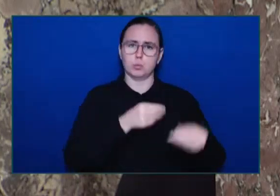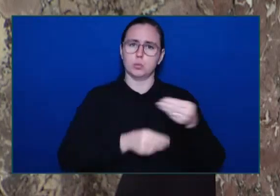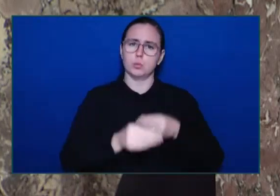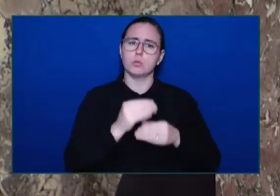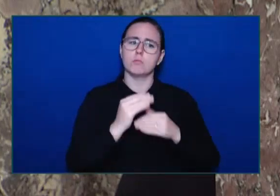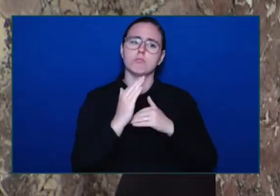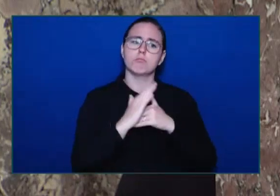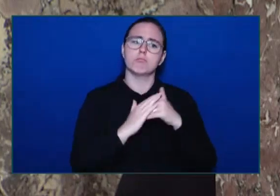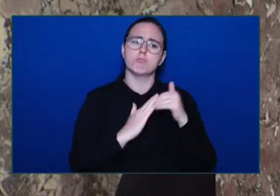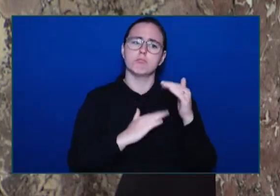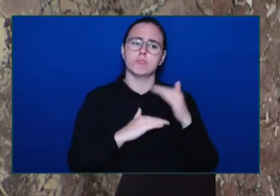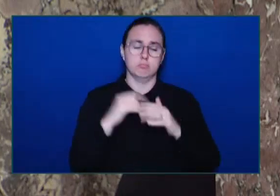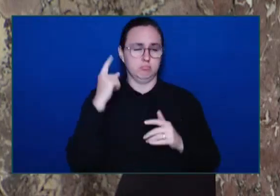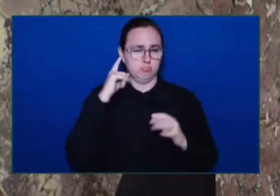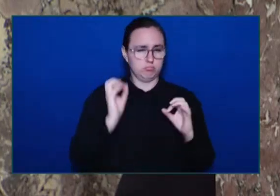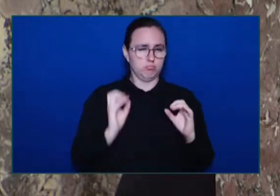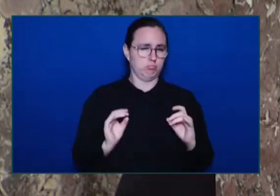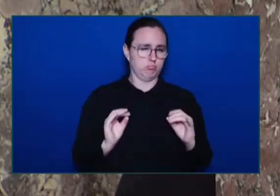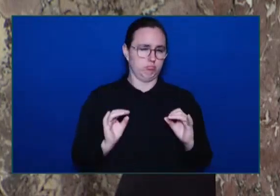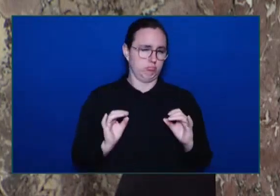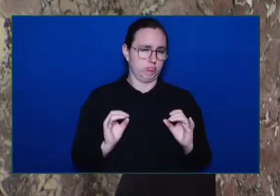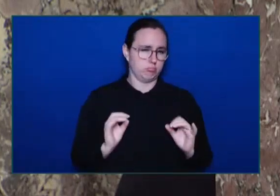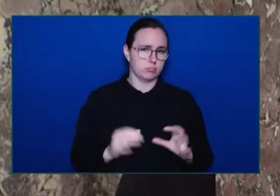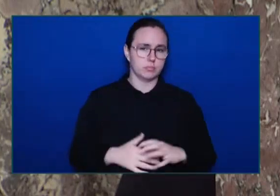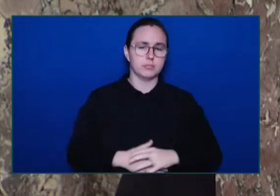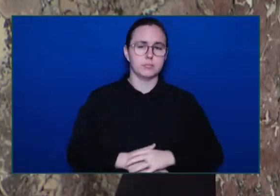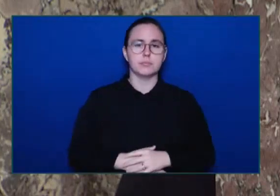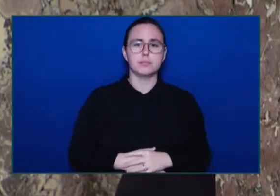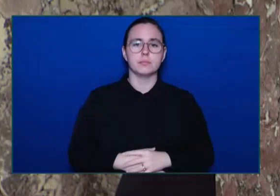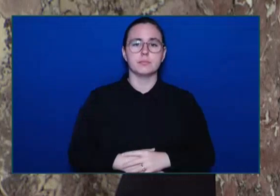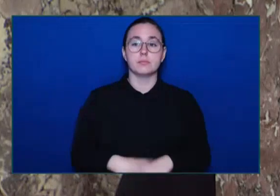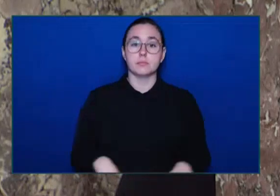Mr. Speaker. Members.